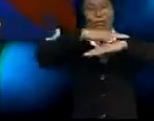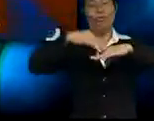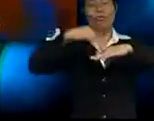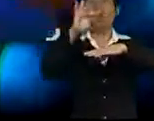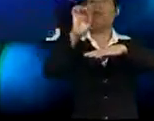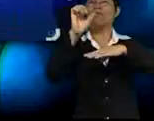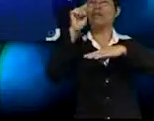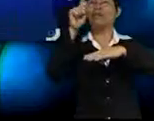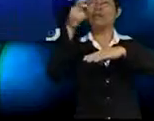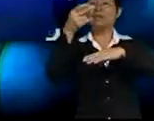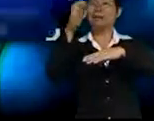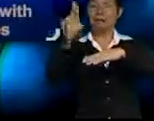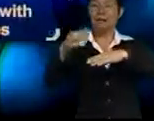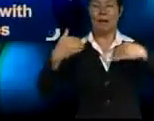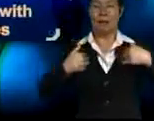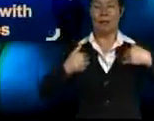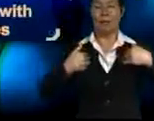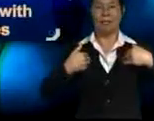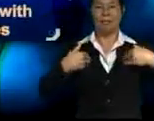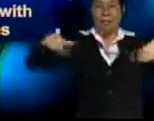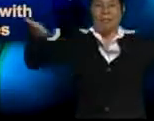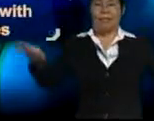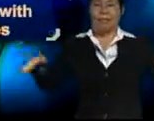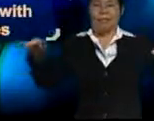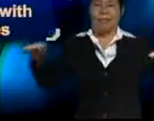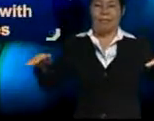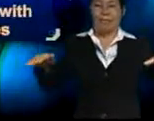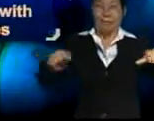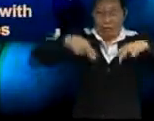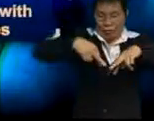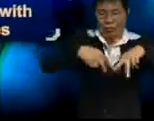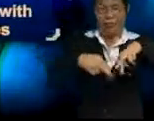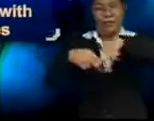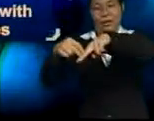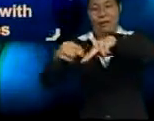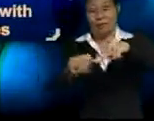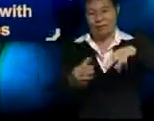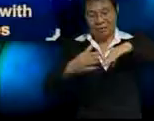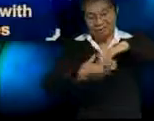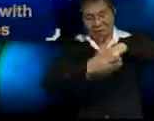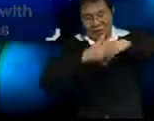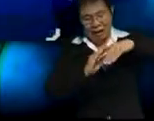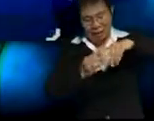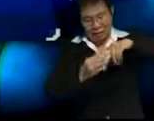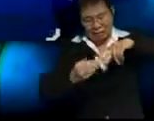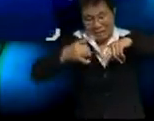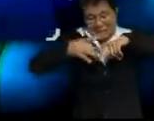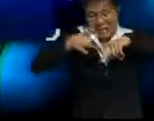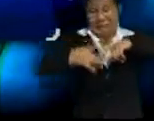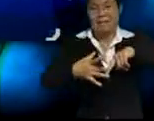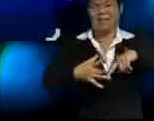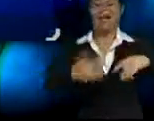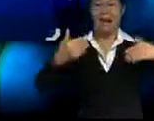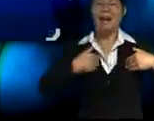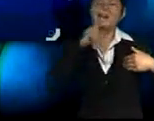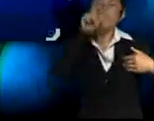feathers. They have a pair of feet covered with hard scales. Birds have